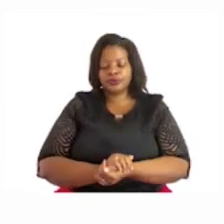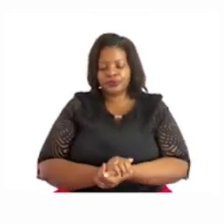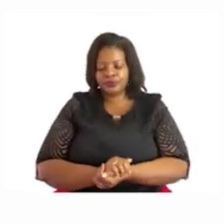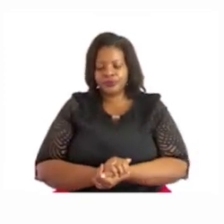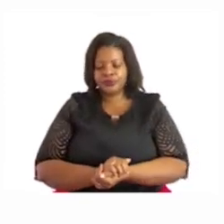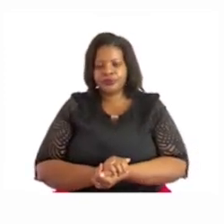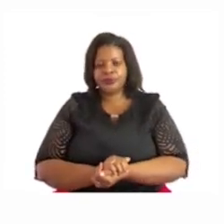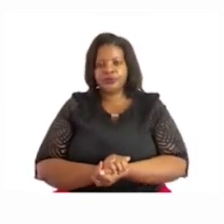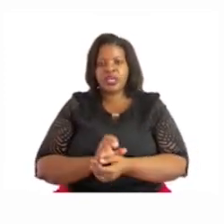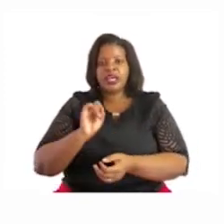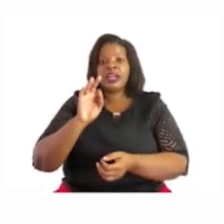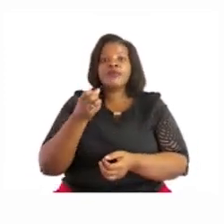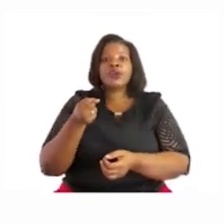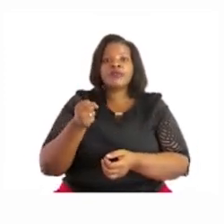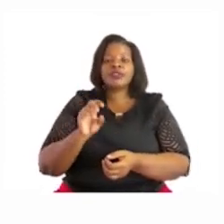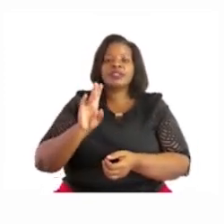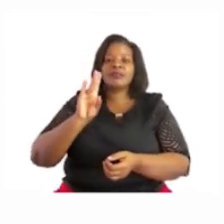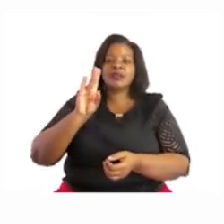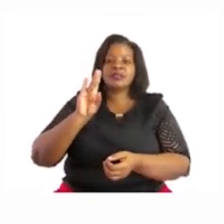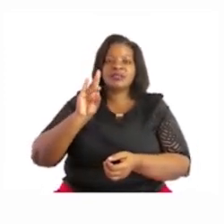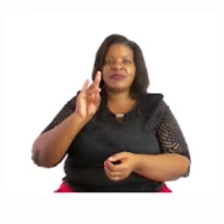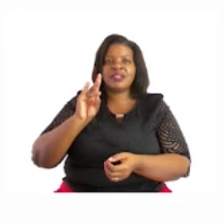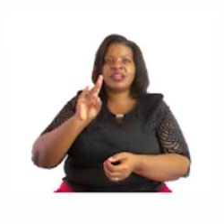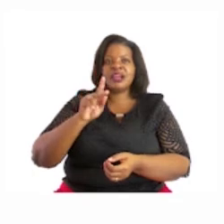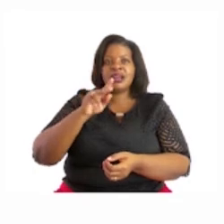to number 7, we say 4 says